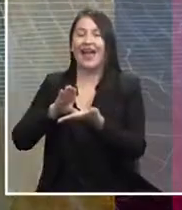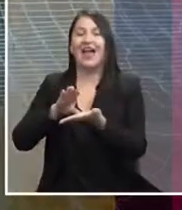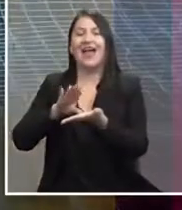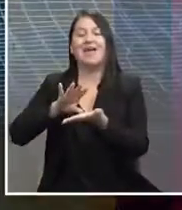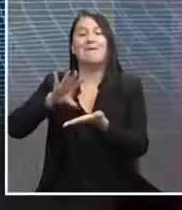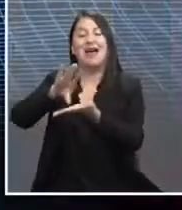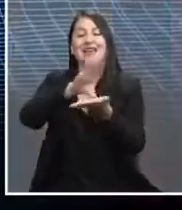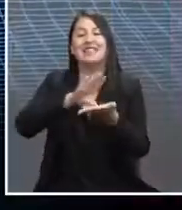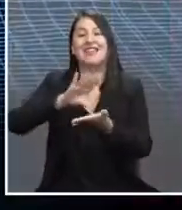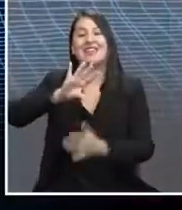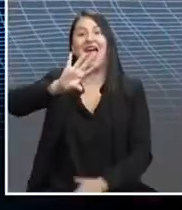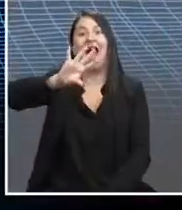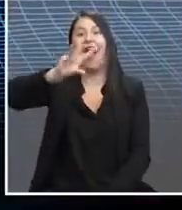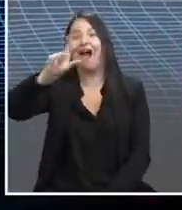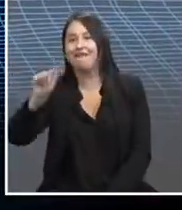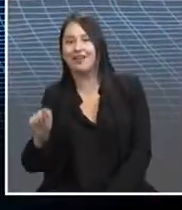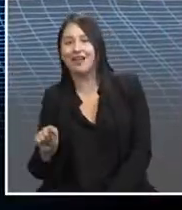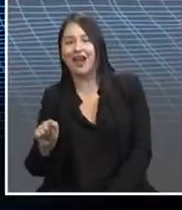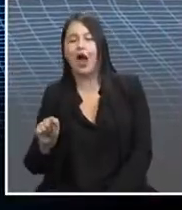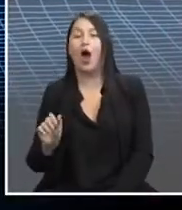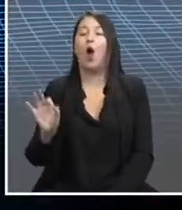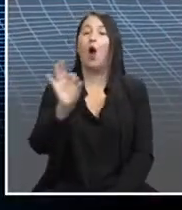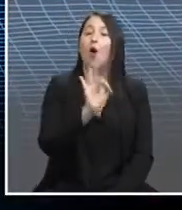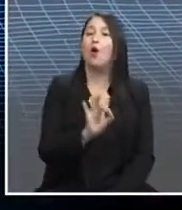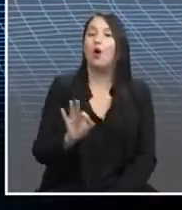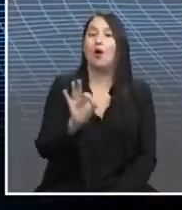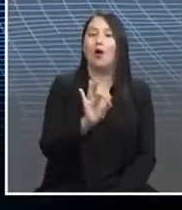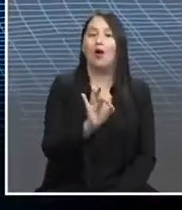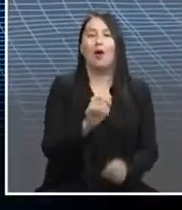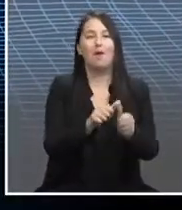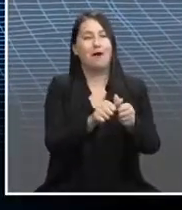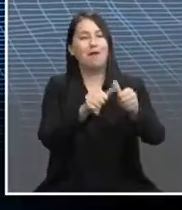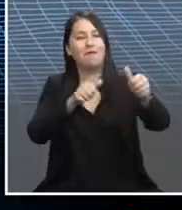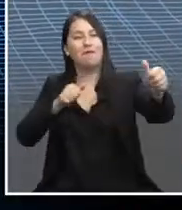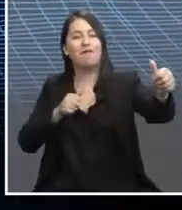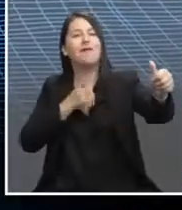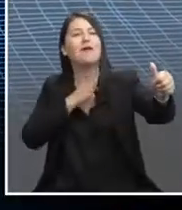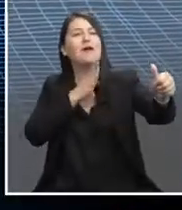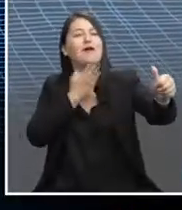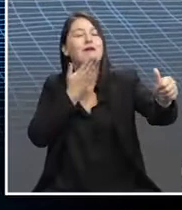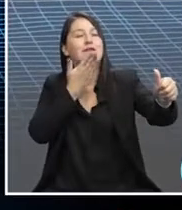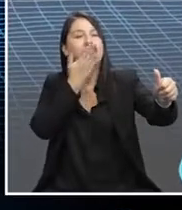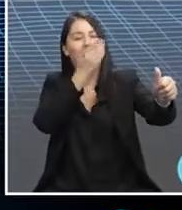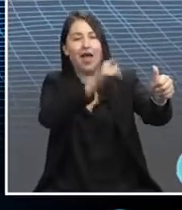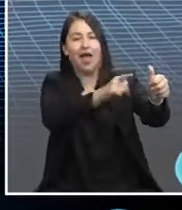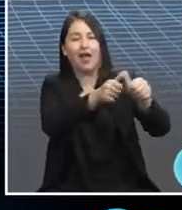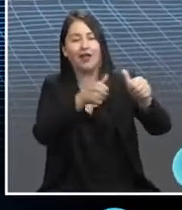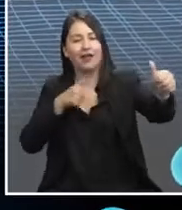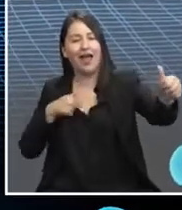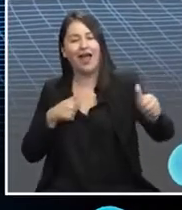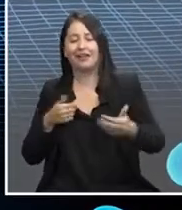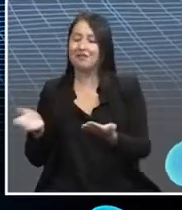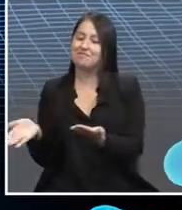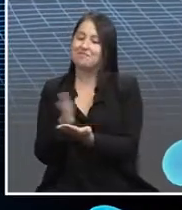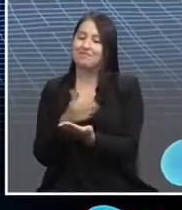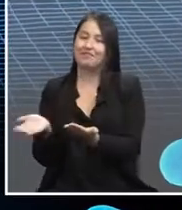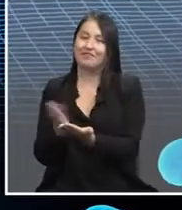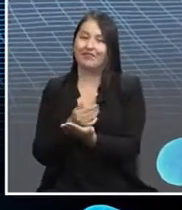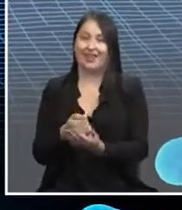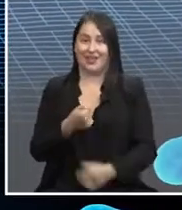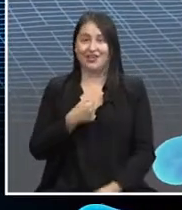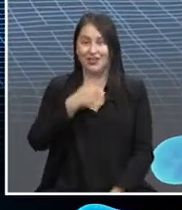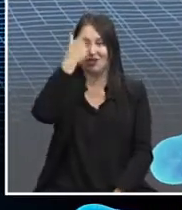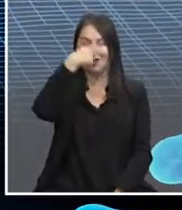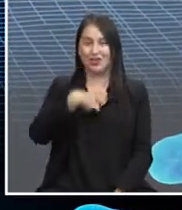poles, enduring unimaginable hardships. This is the Co who lived in a city, but faithfully watched